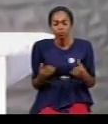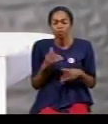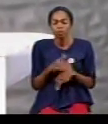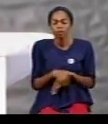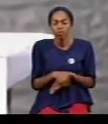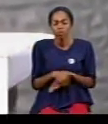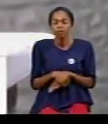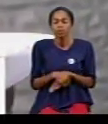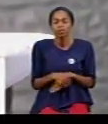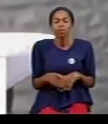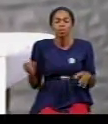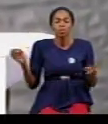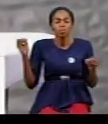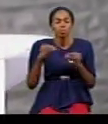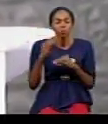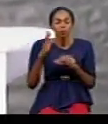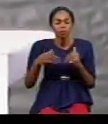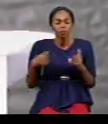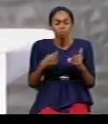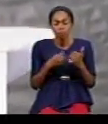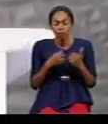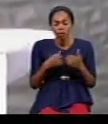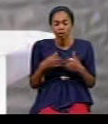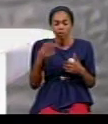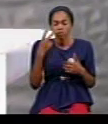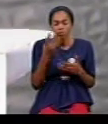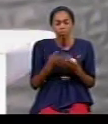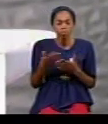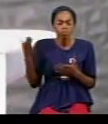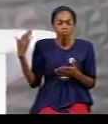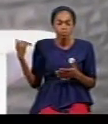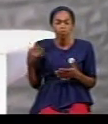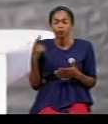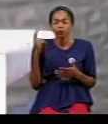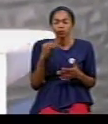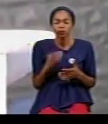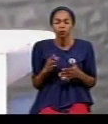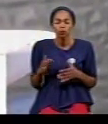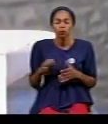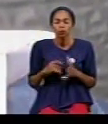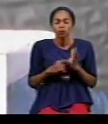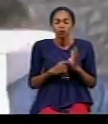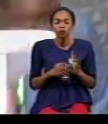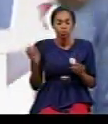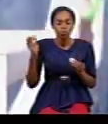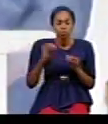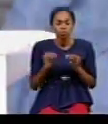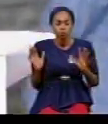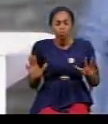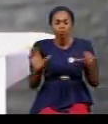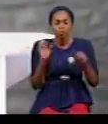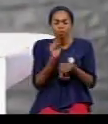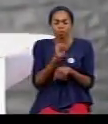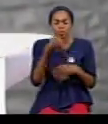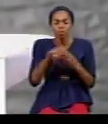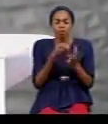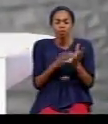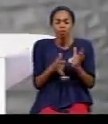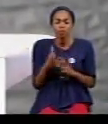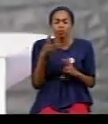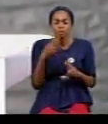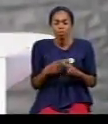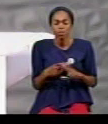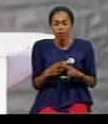much more than we have ever seen, greater signs and wonders shall be wrought in the name of Jesus.